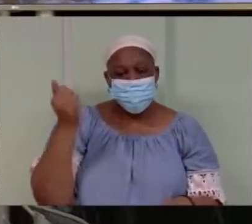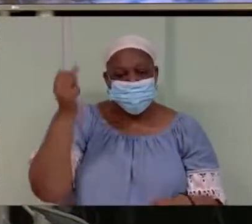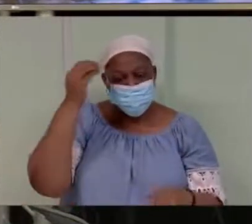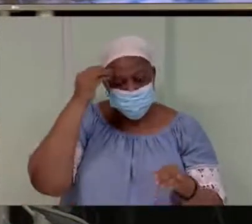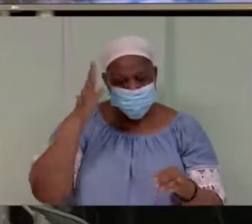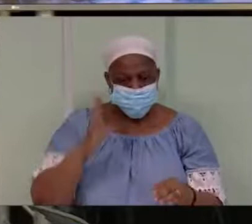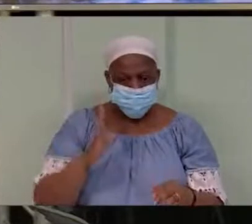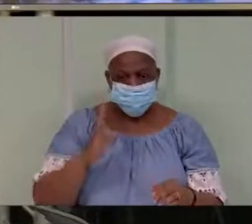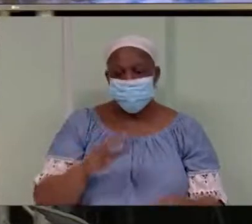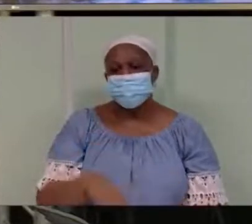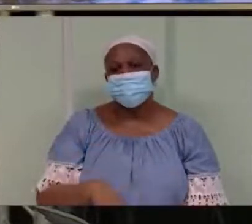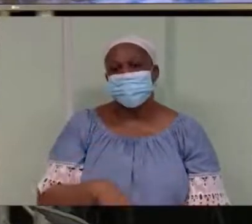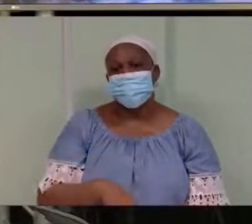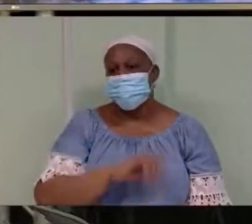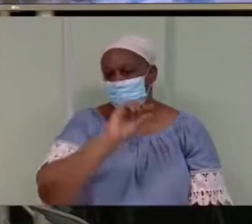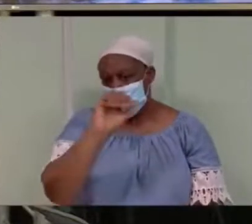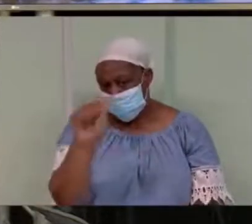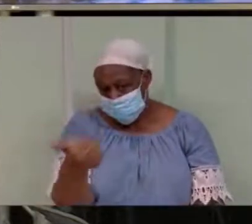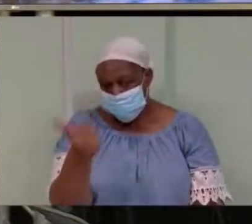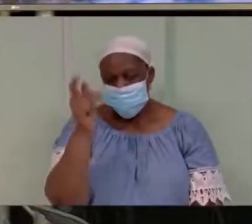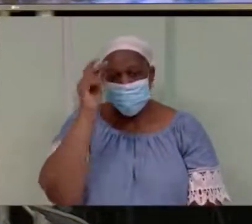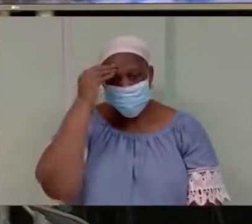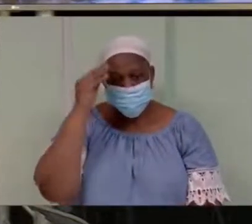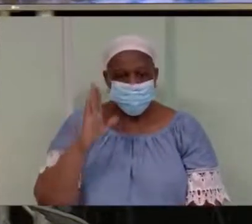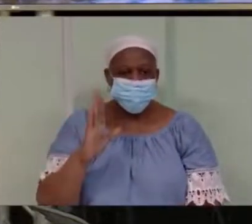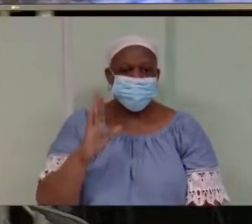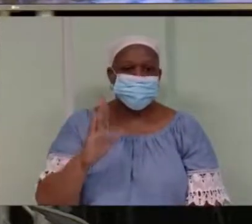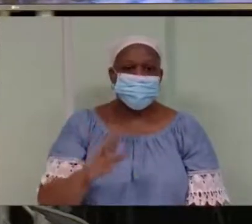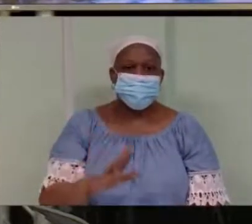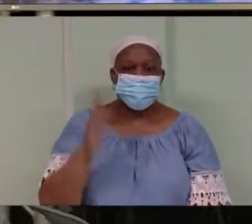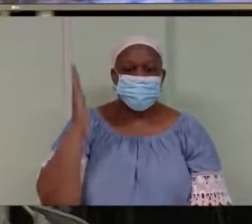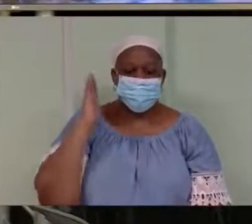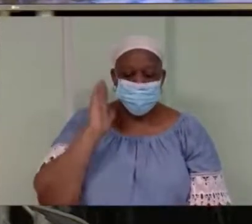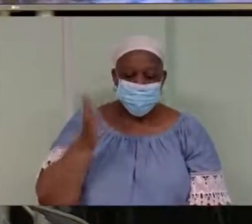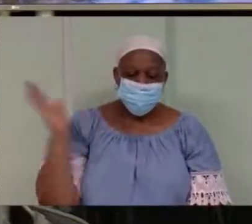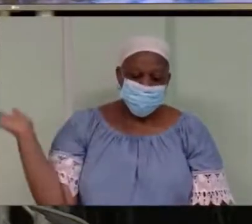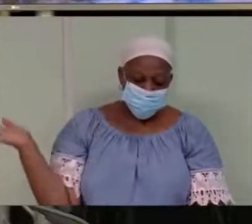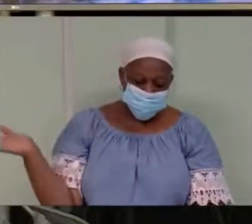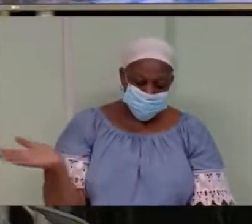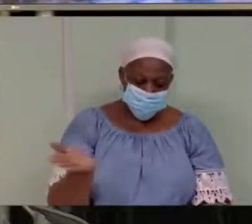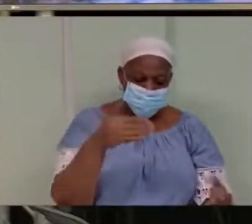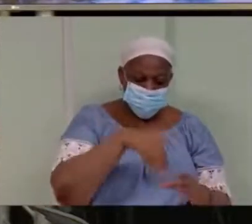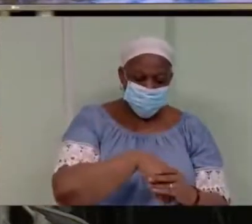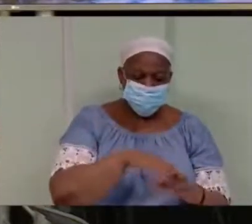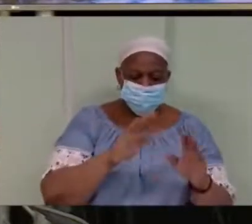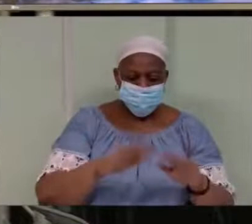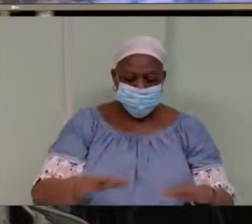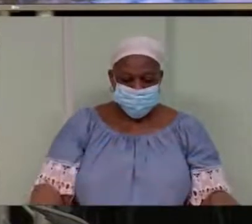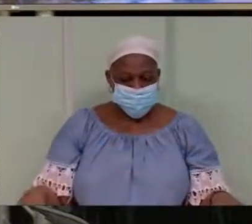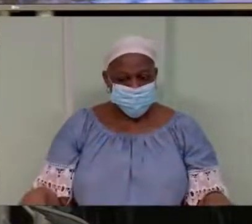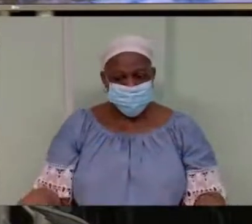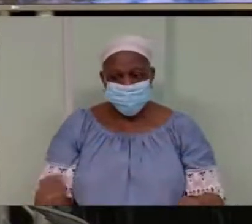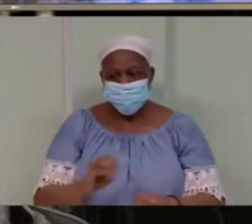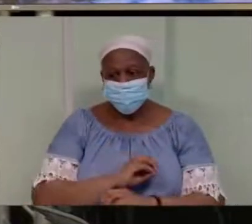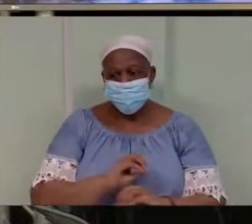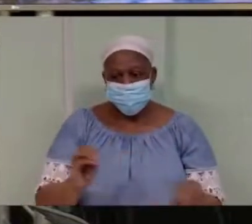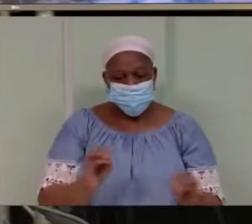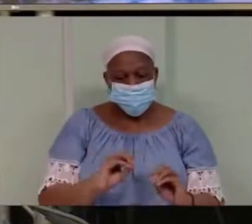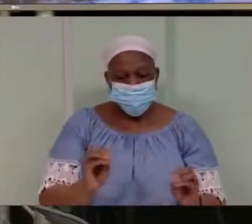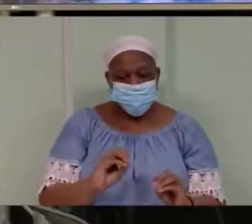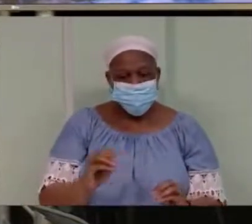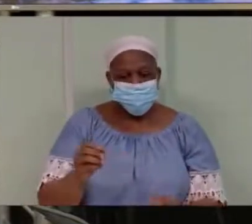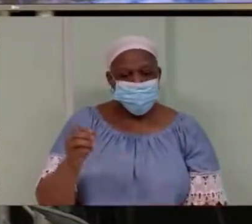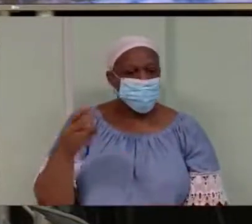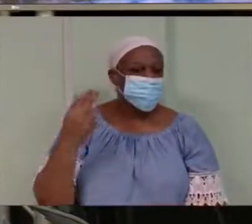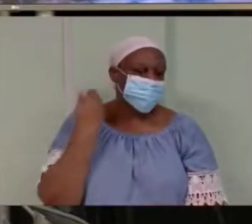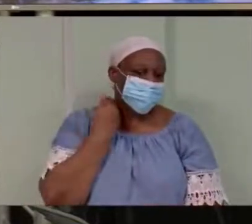while the other staff member will be assigned to usher in the children please note no temperature checks will